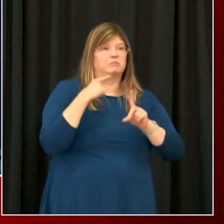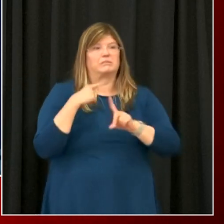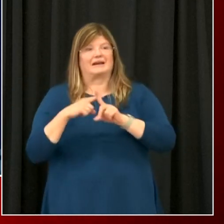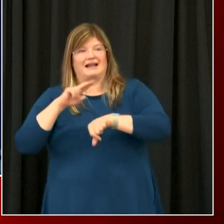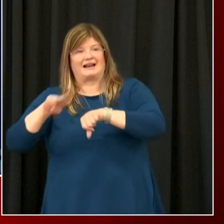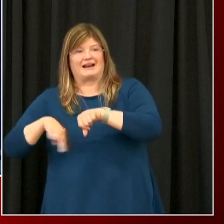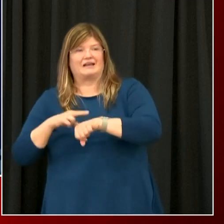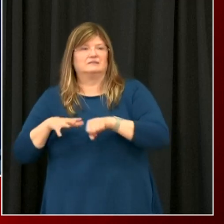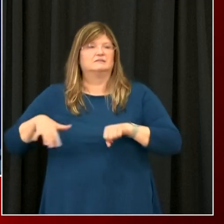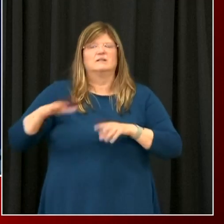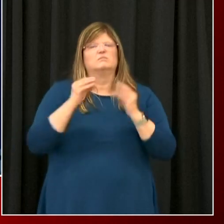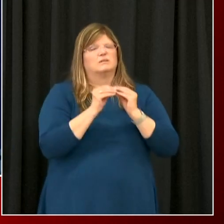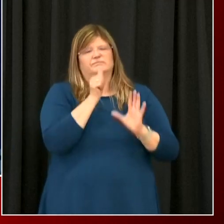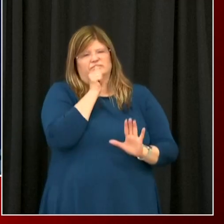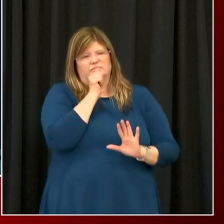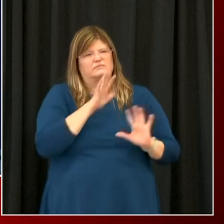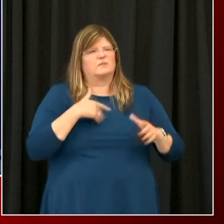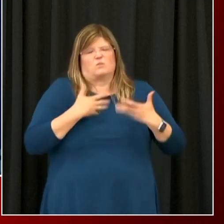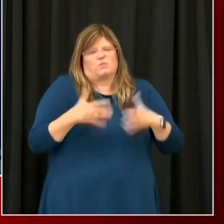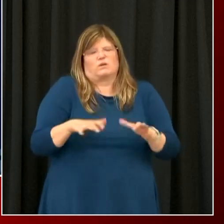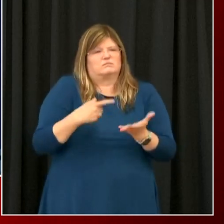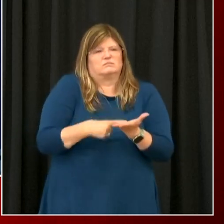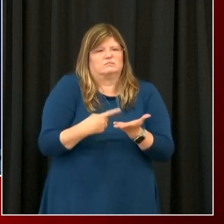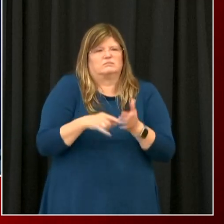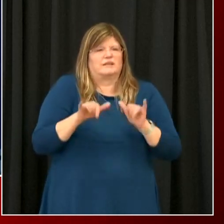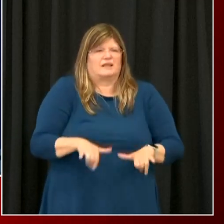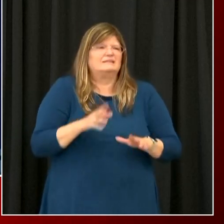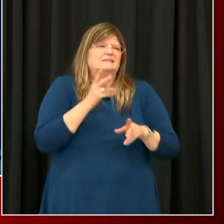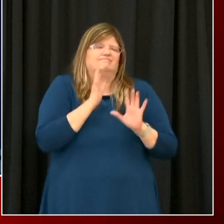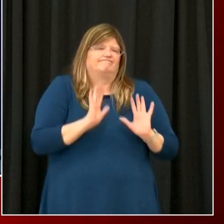things that were said during that private conversation.